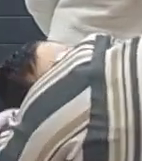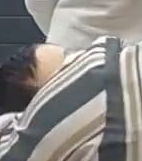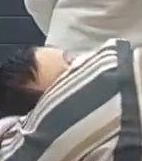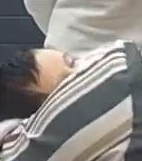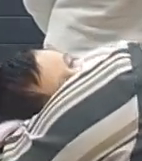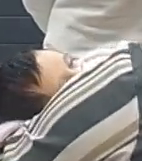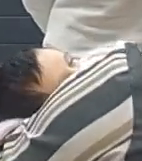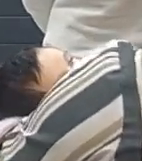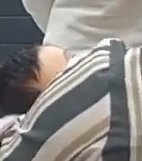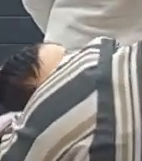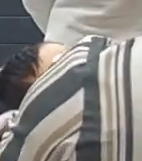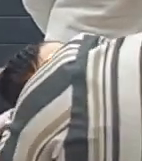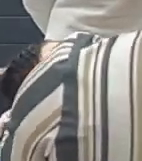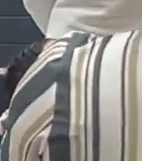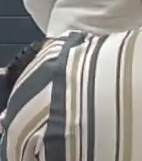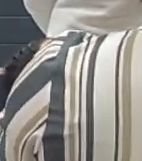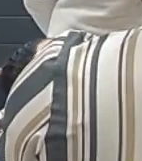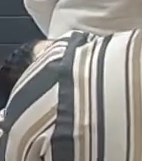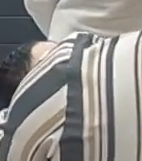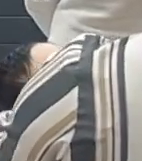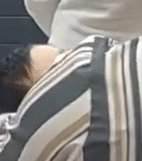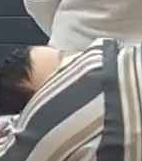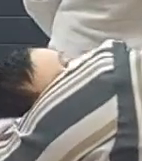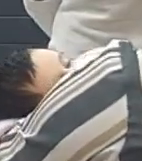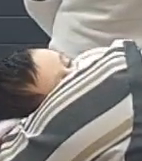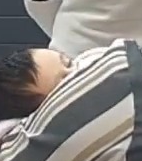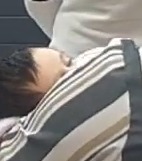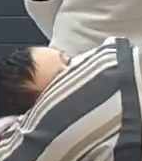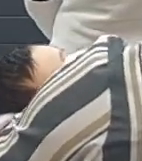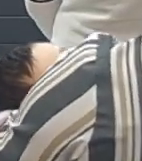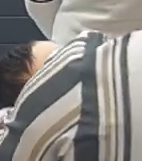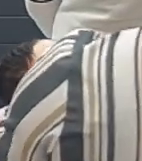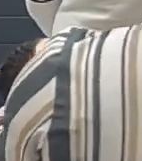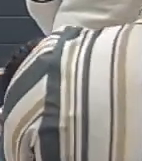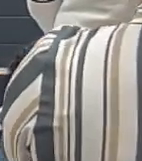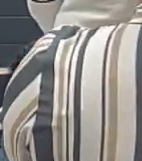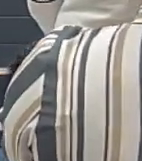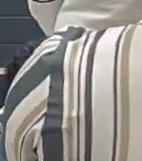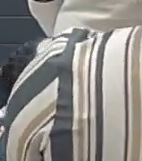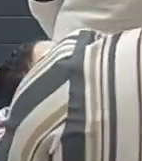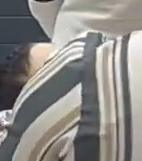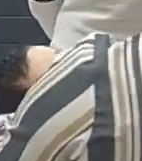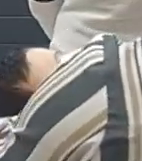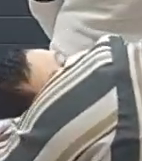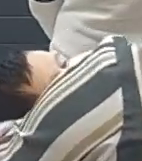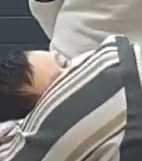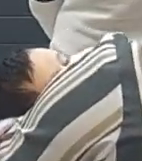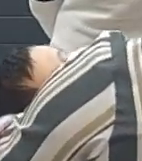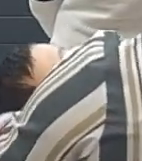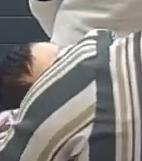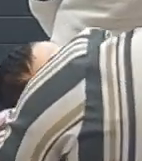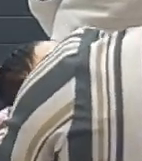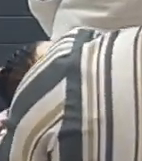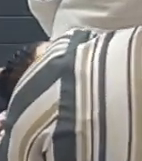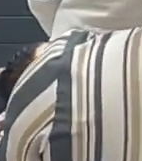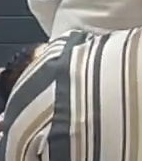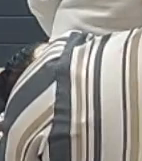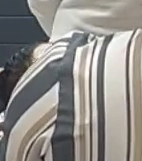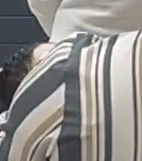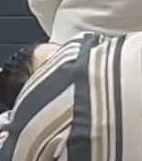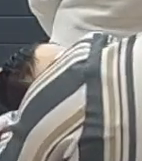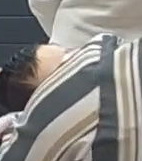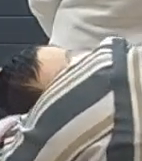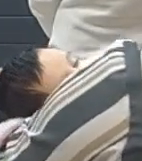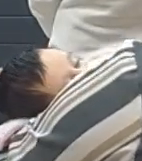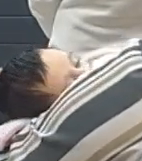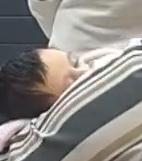Lord God, we ask a blessing for your servants, Lord, that kneel down before you, Lord.